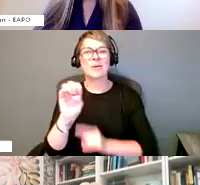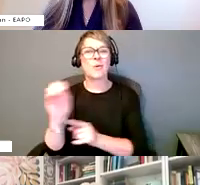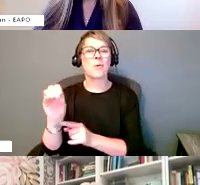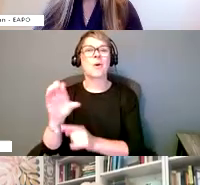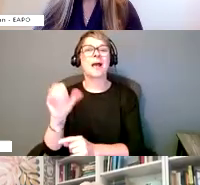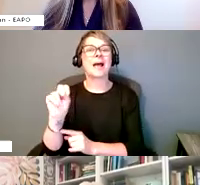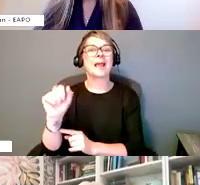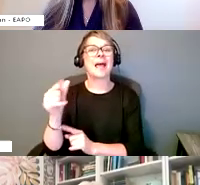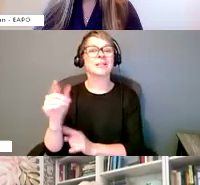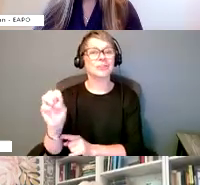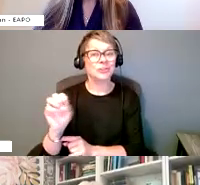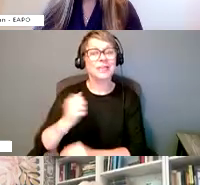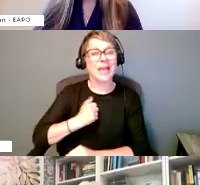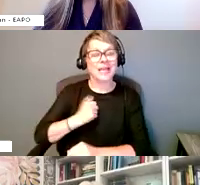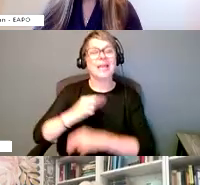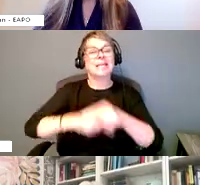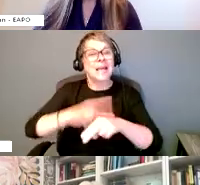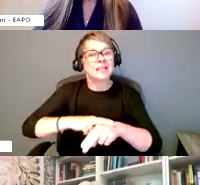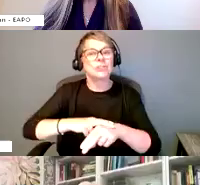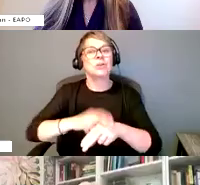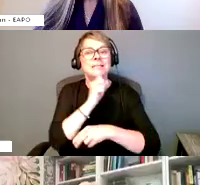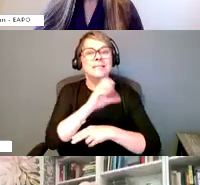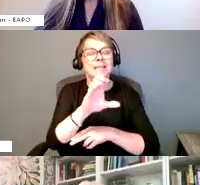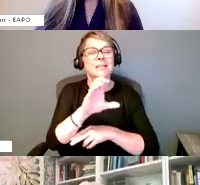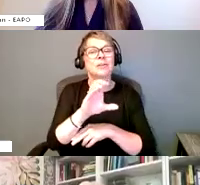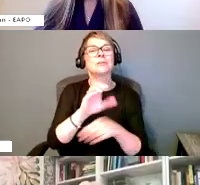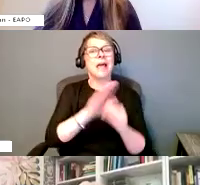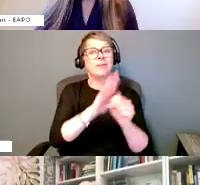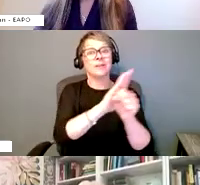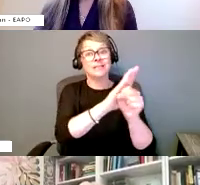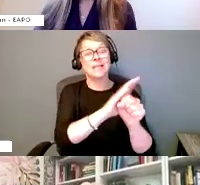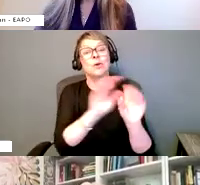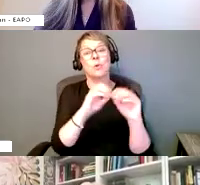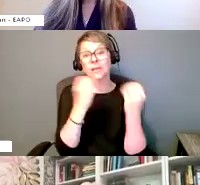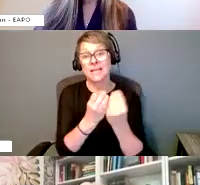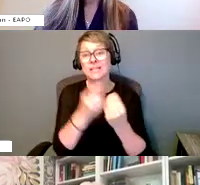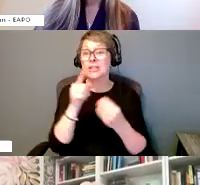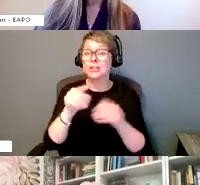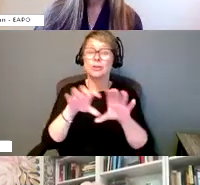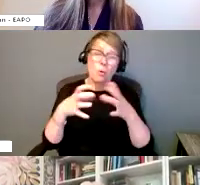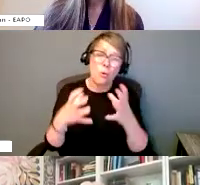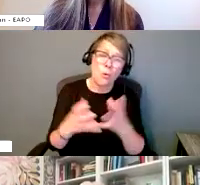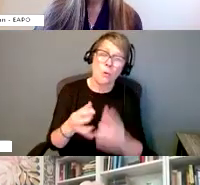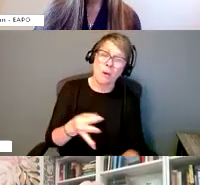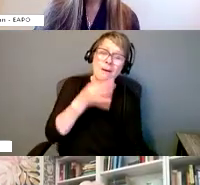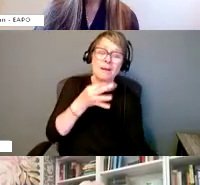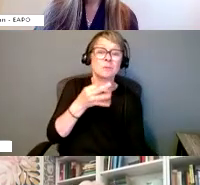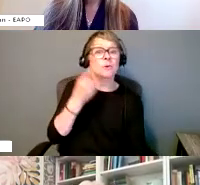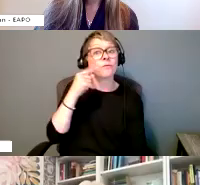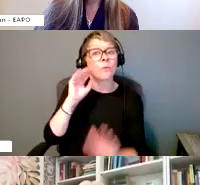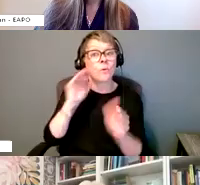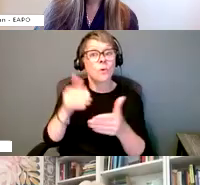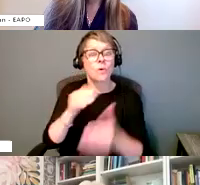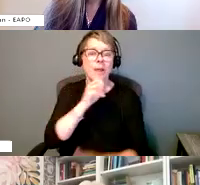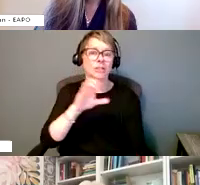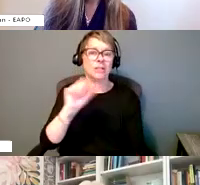the Canada's National Seniors Advocacy Organization, and a global expert on aging. And her work focuses on aging,